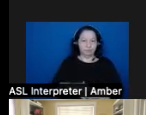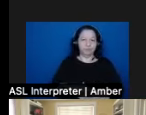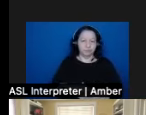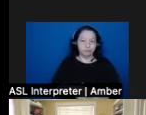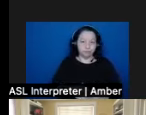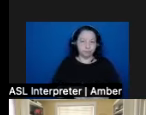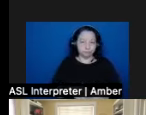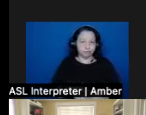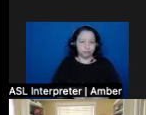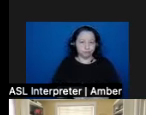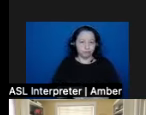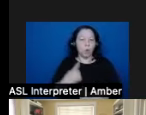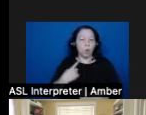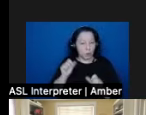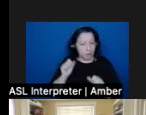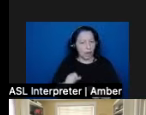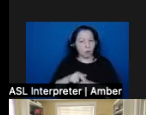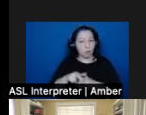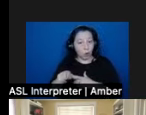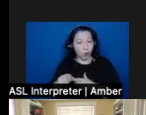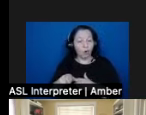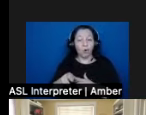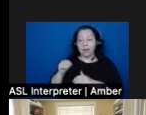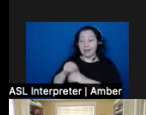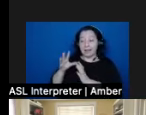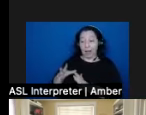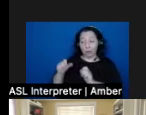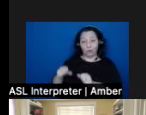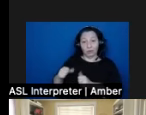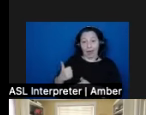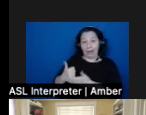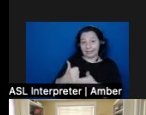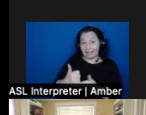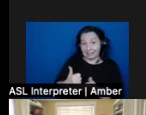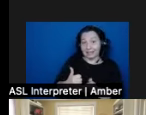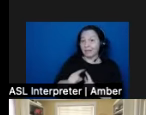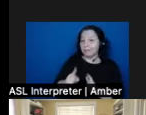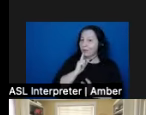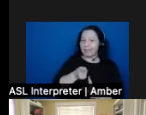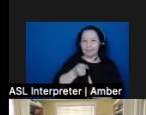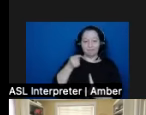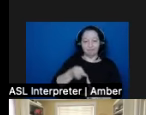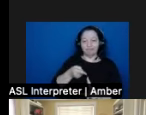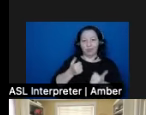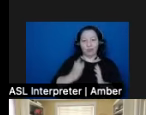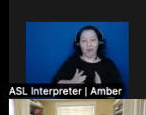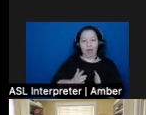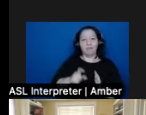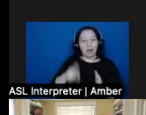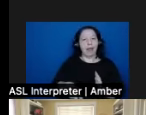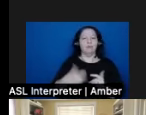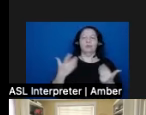we can make the referral, the counselor can assist, but the survivor ultimately needs to be the one who